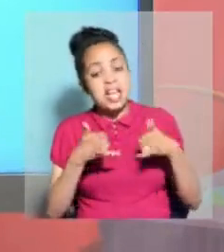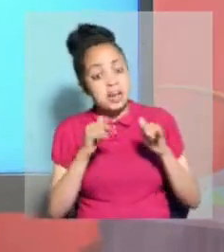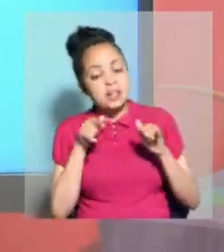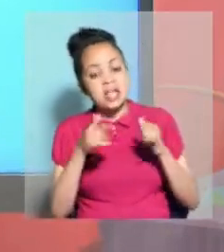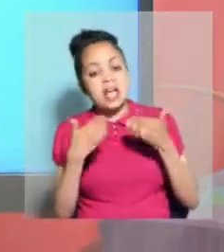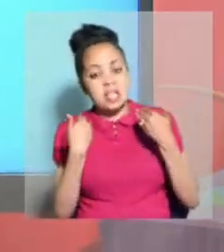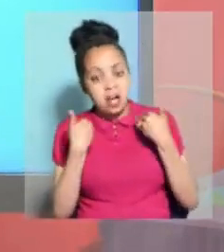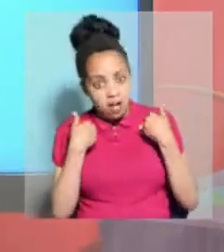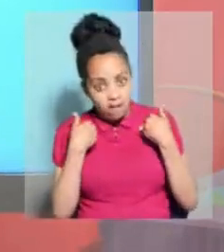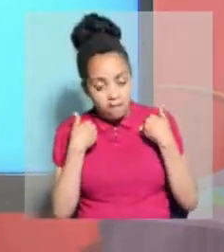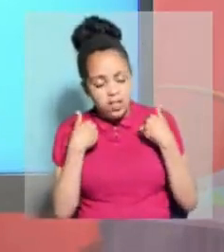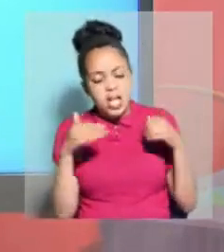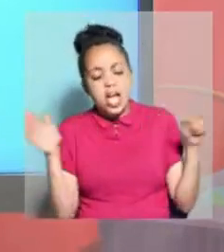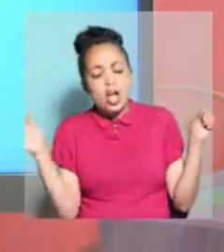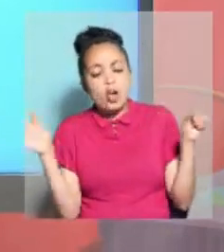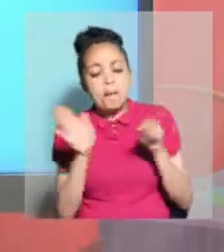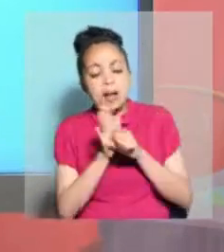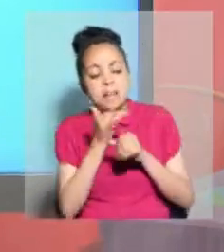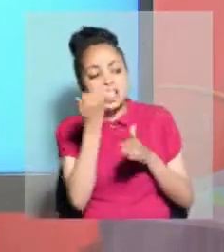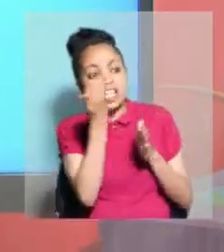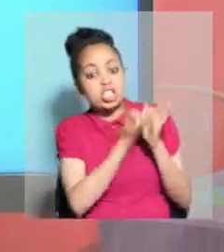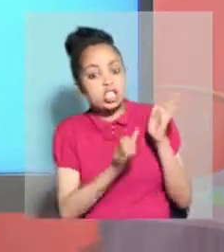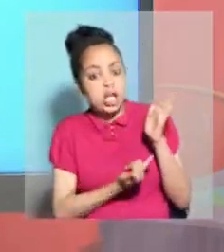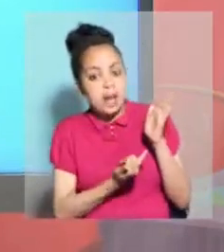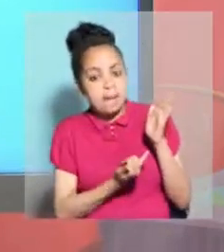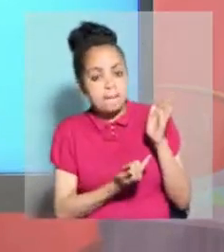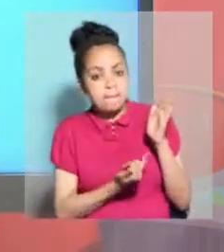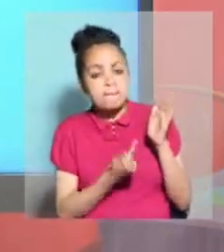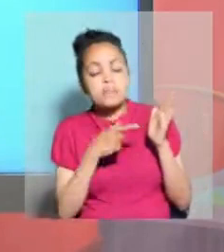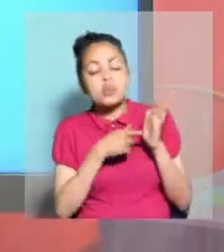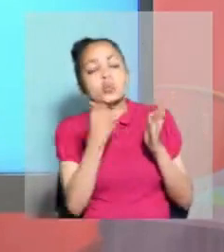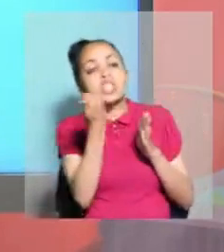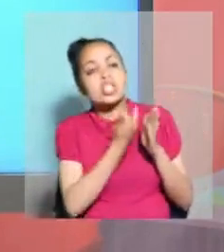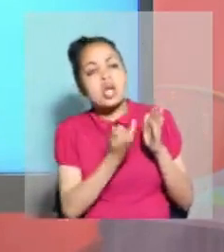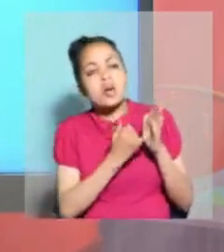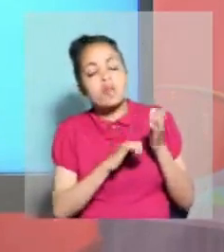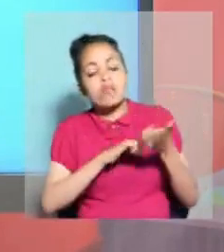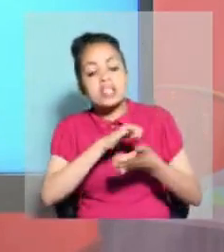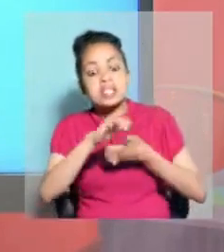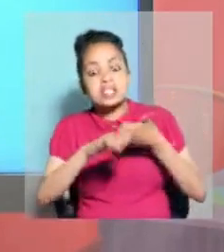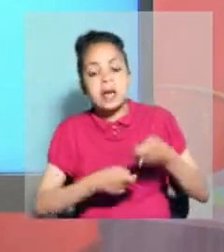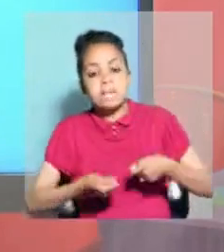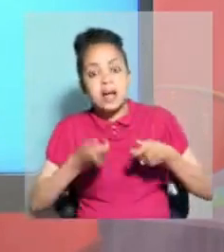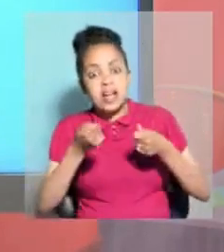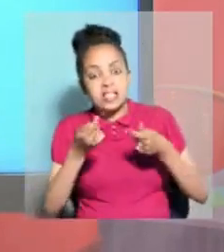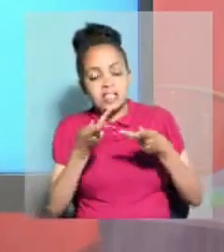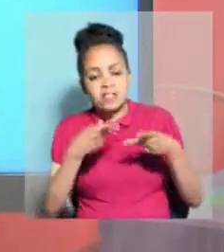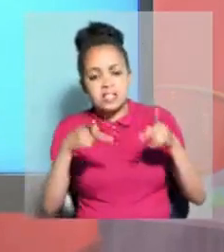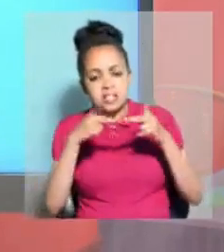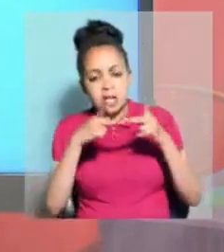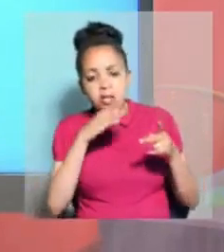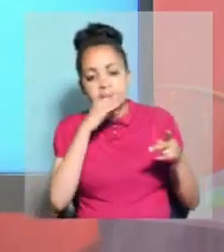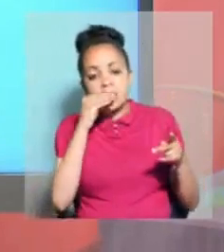that have a complementary shape to the shape of enzyme active site and